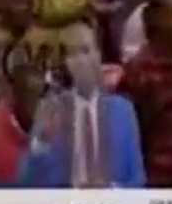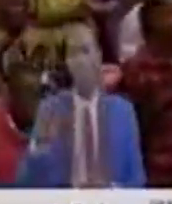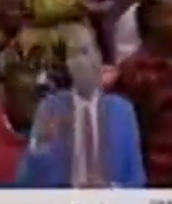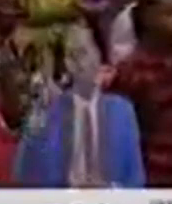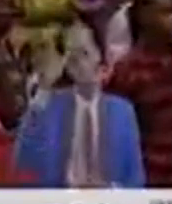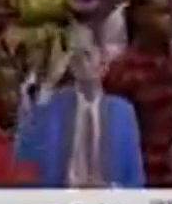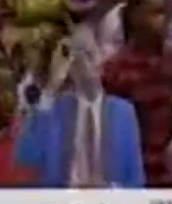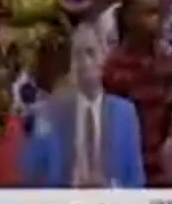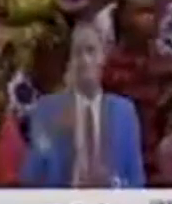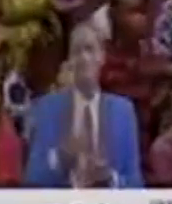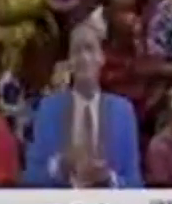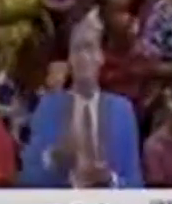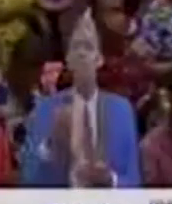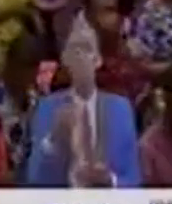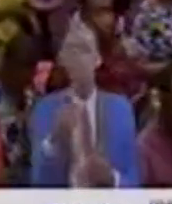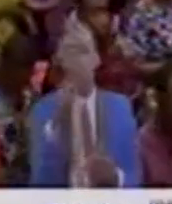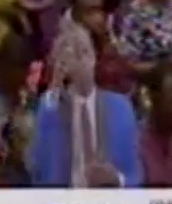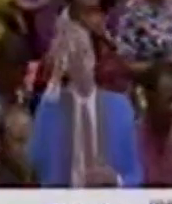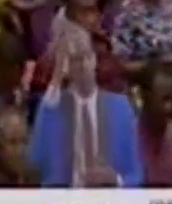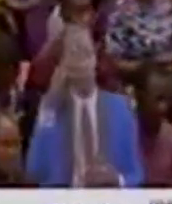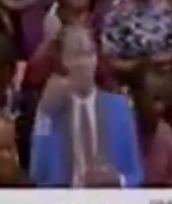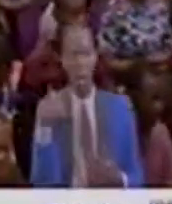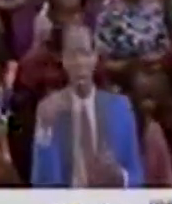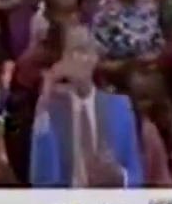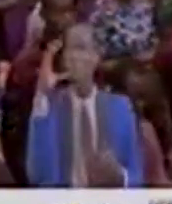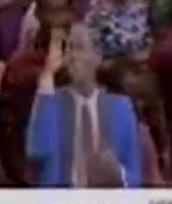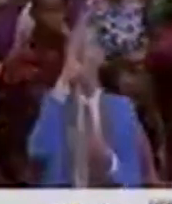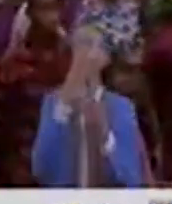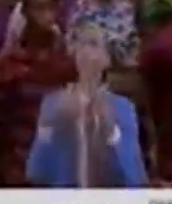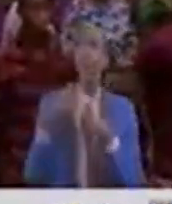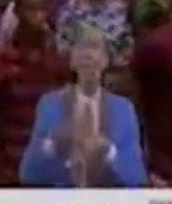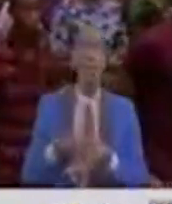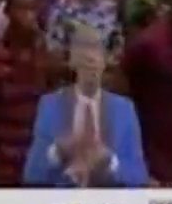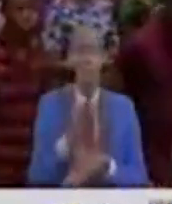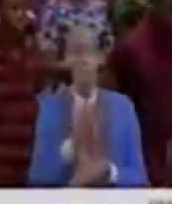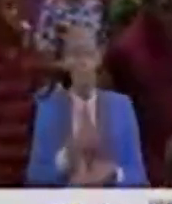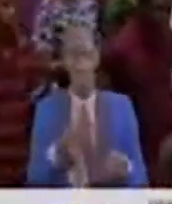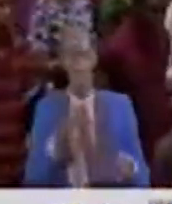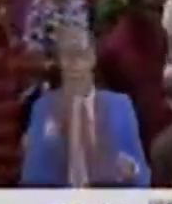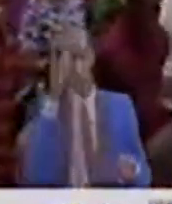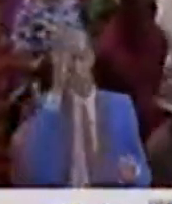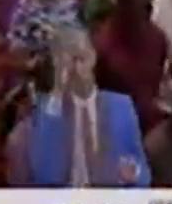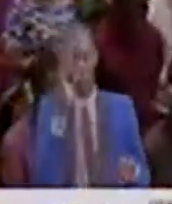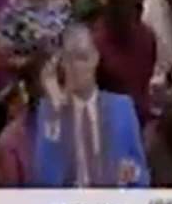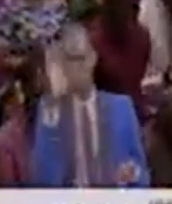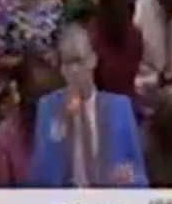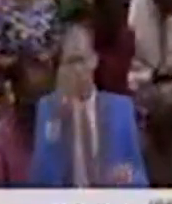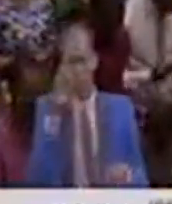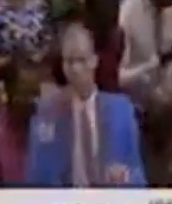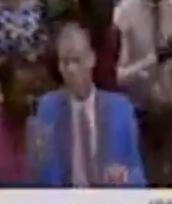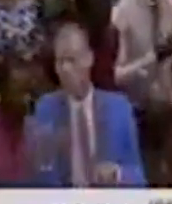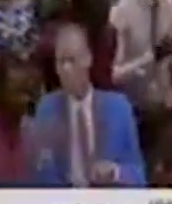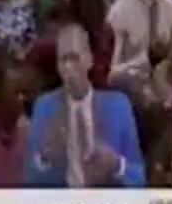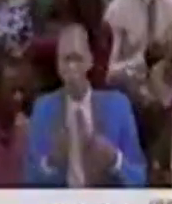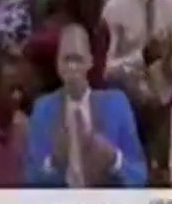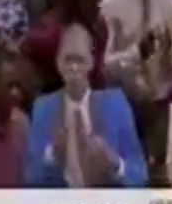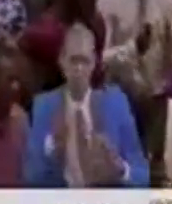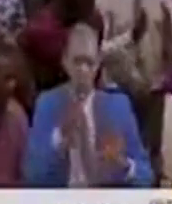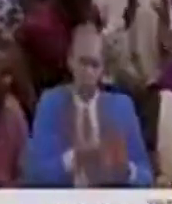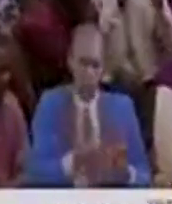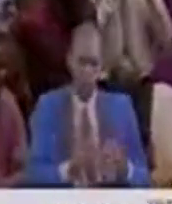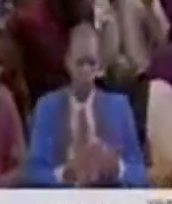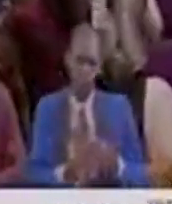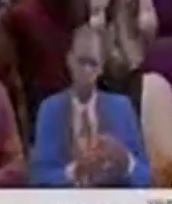it's missed heaven, and he's looking for people that will join him to go